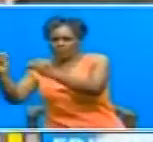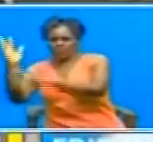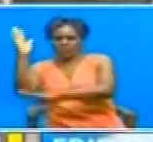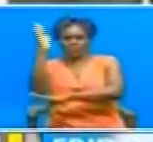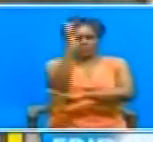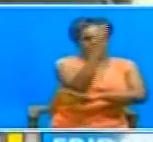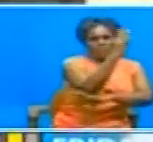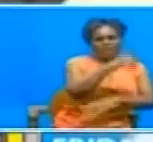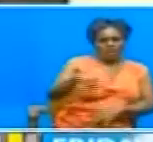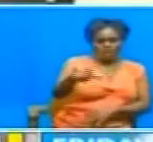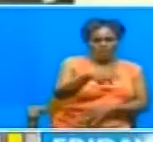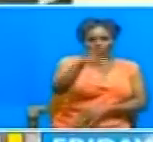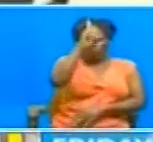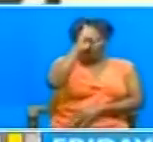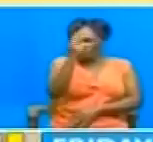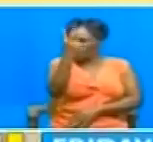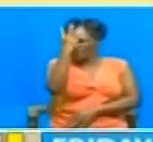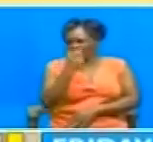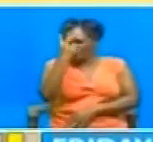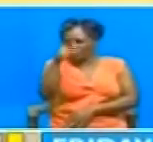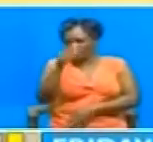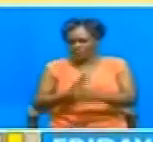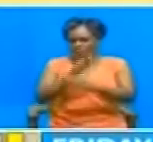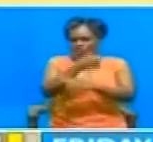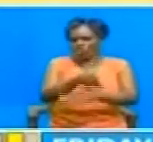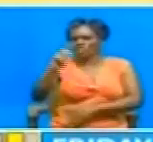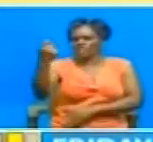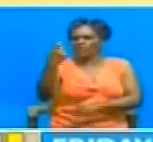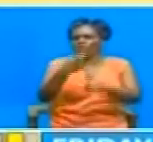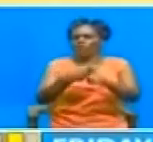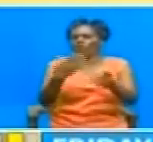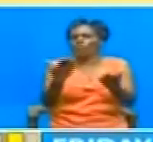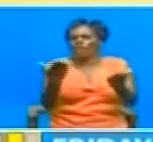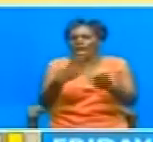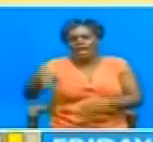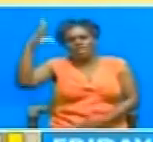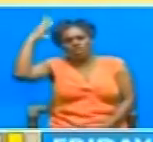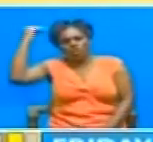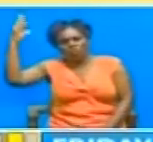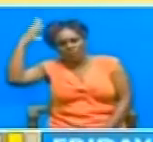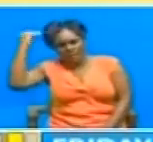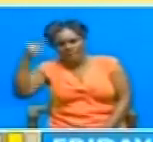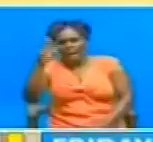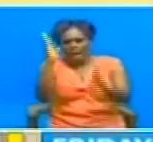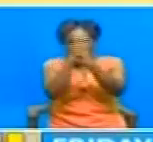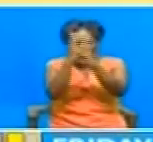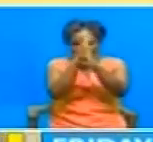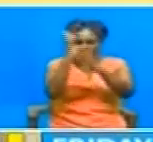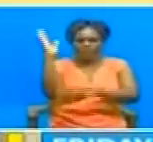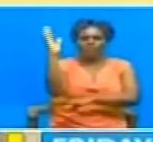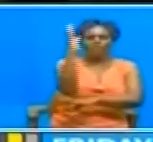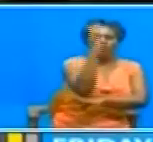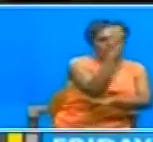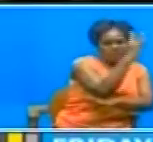bush. Local police suspect the militants crossed into Kenya from Kulbio, Somalia, and have been hiding in the thick bony